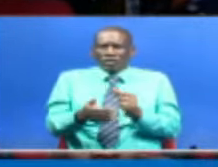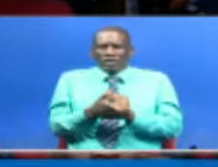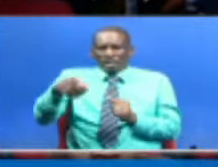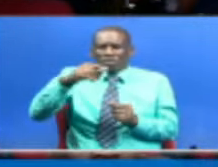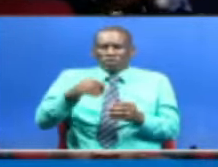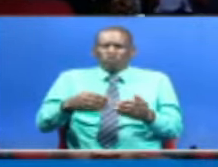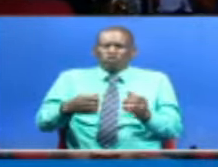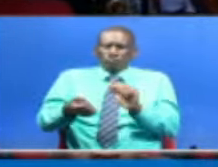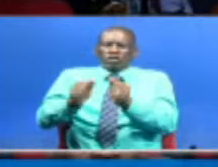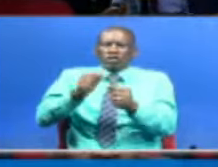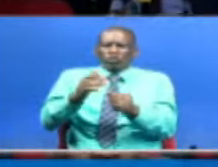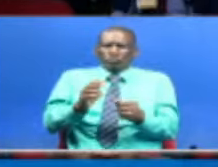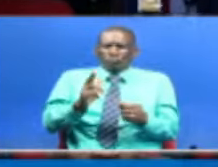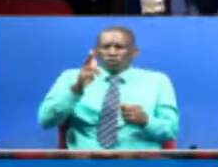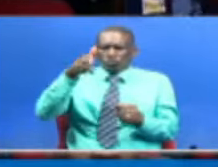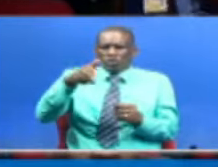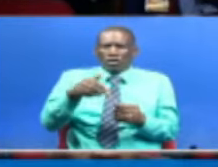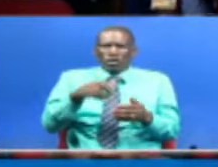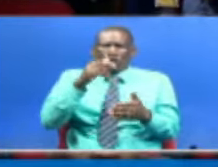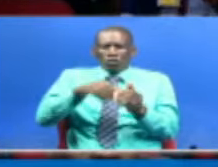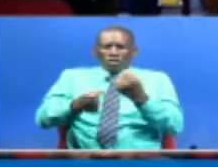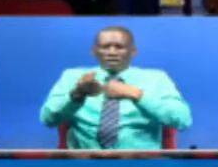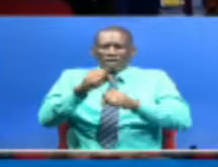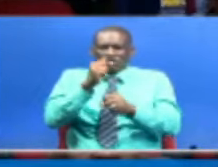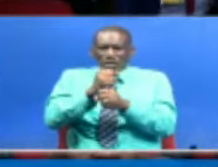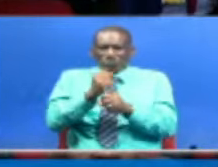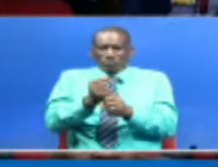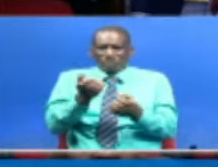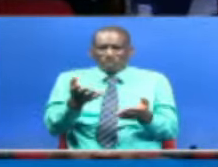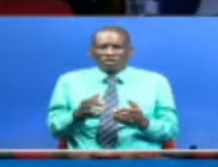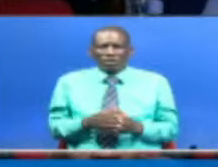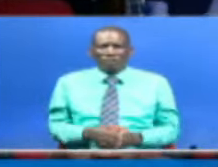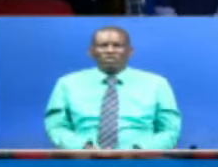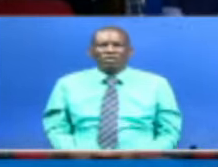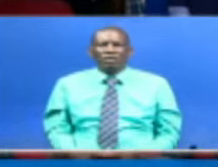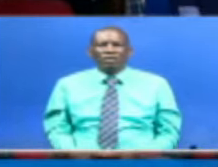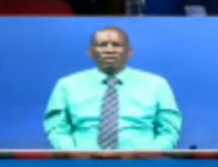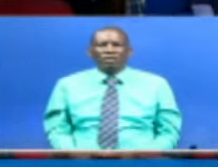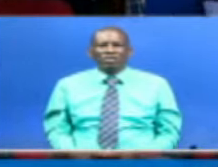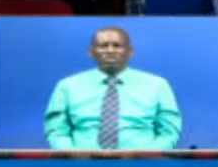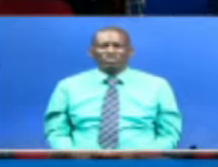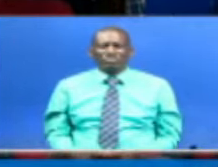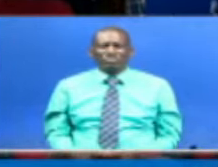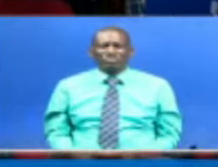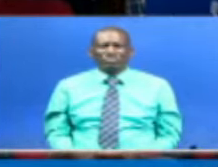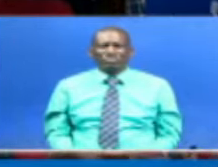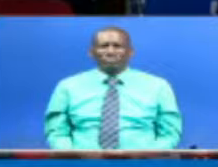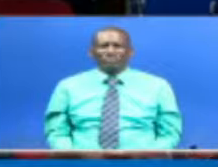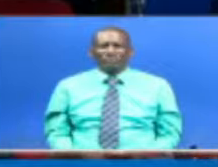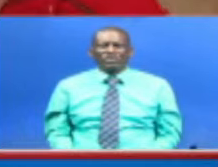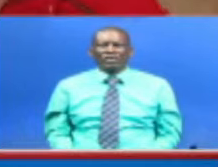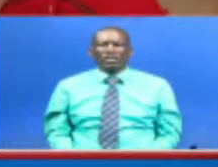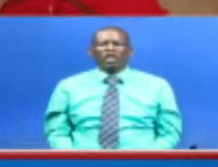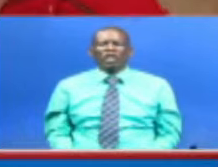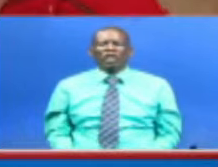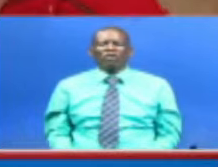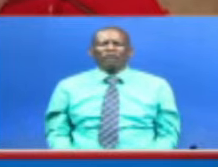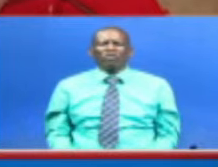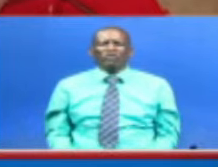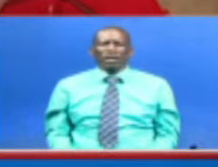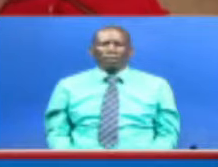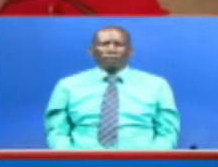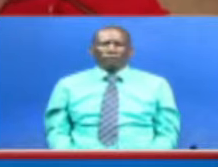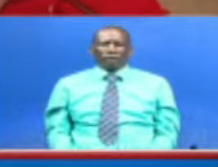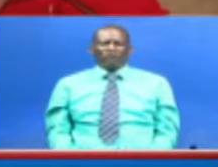fuels. So what steps are you currently taking? Yes. Thank you, Leon. Thank you. Thank you. Now, I'd like